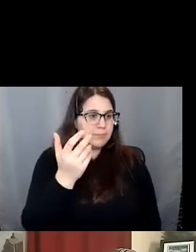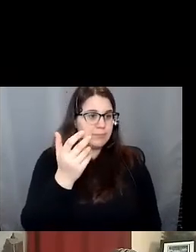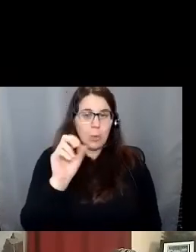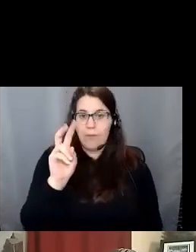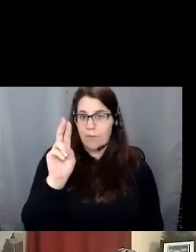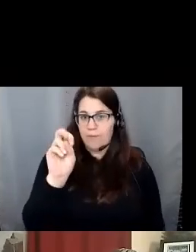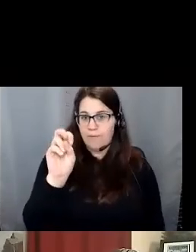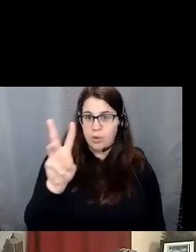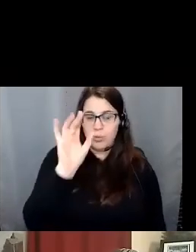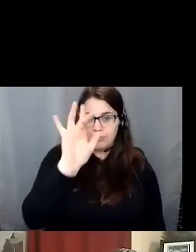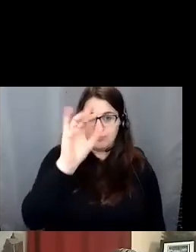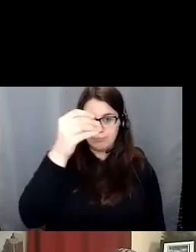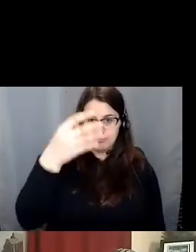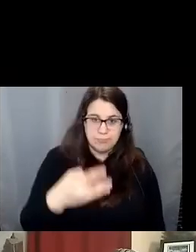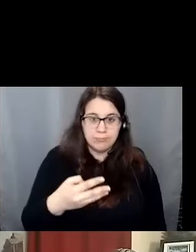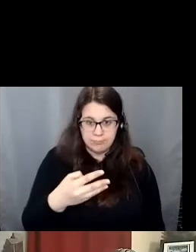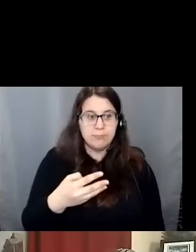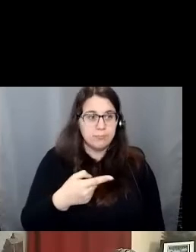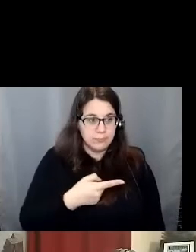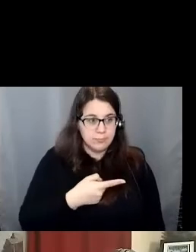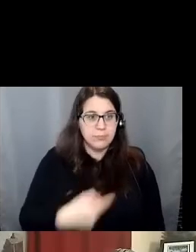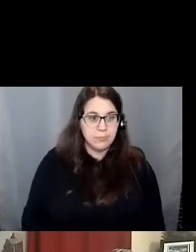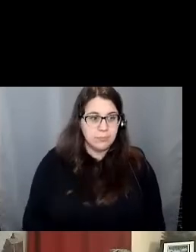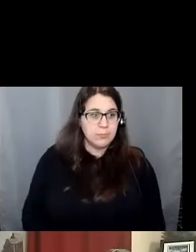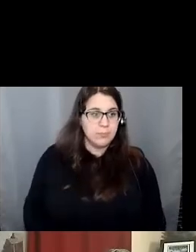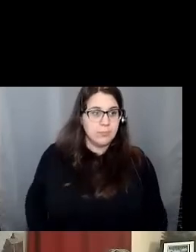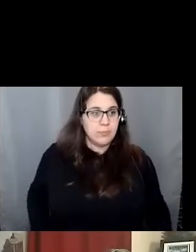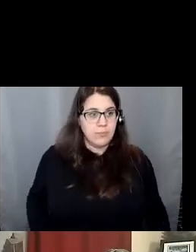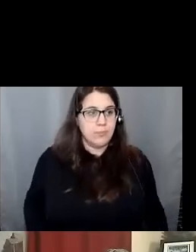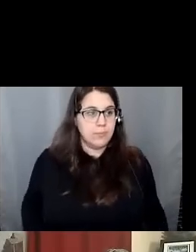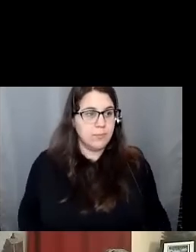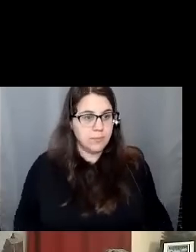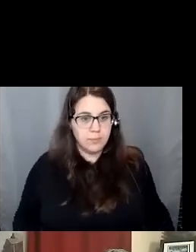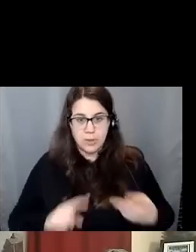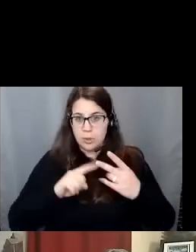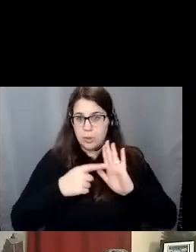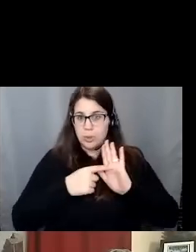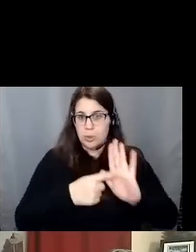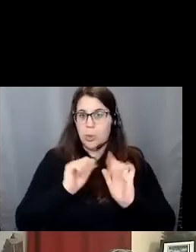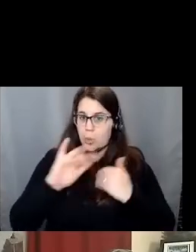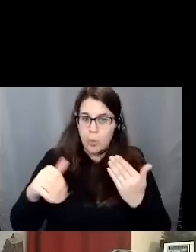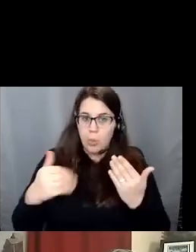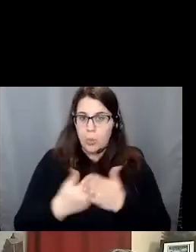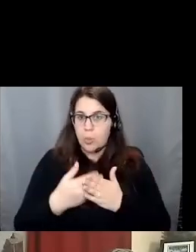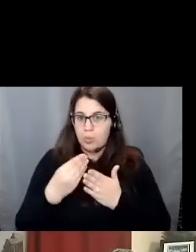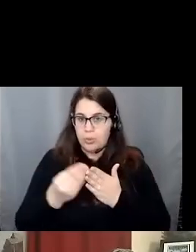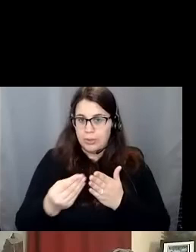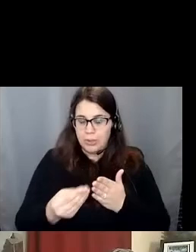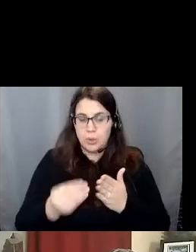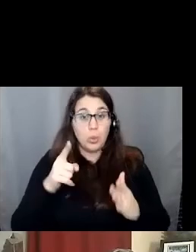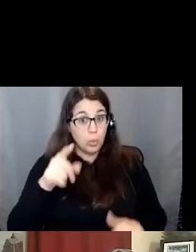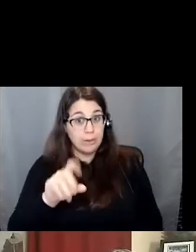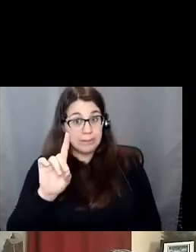page of transactions and activity, and we'll show all transactions. These can be downloaded into